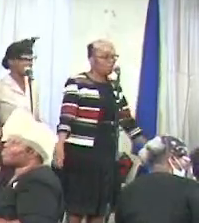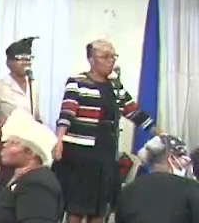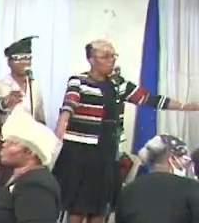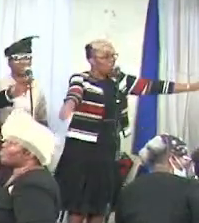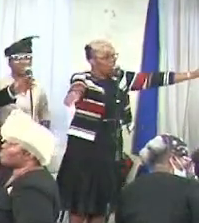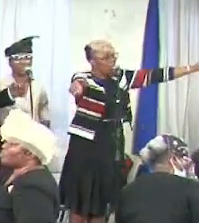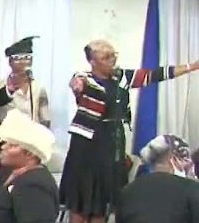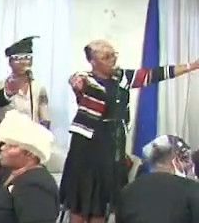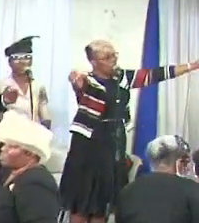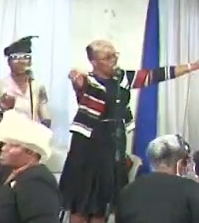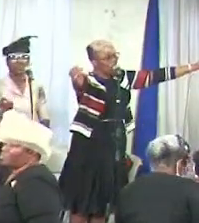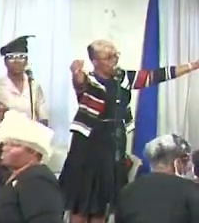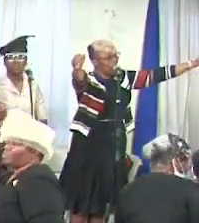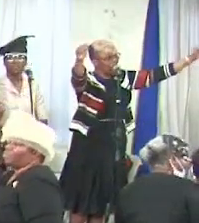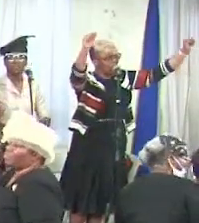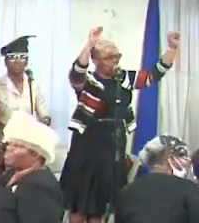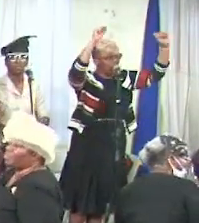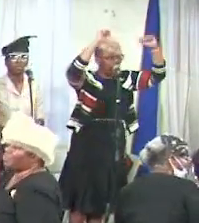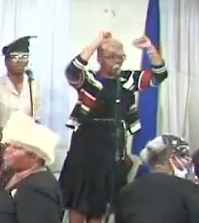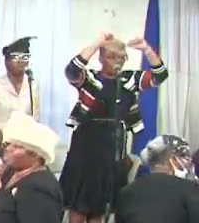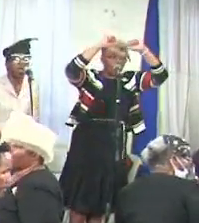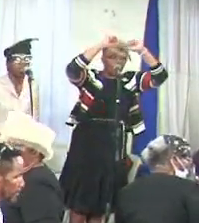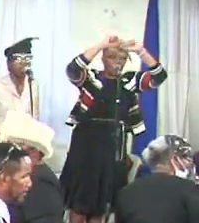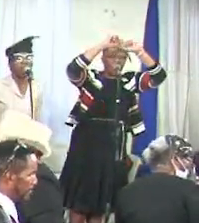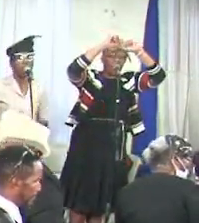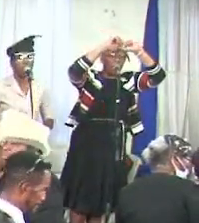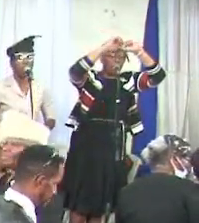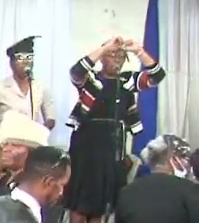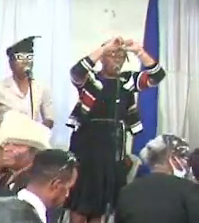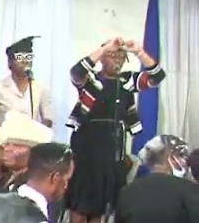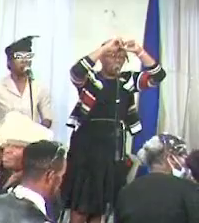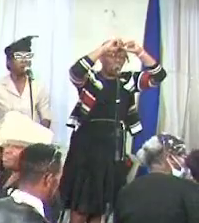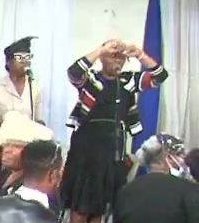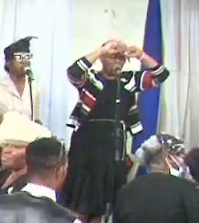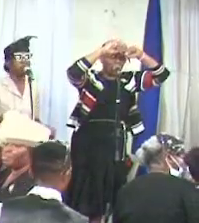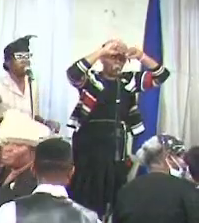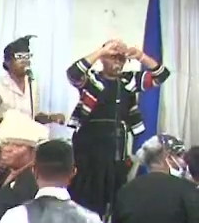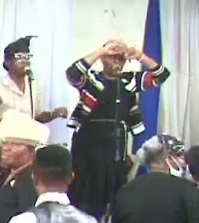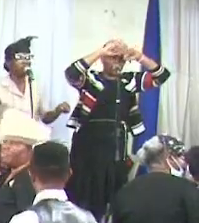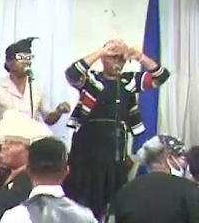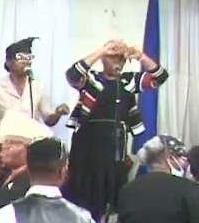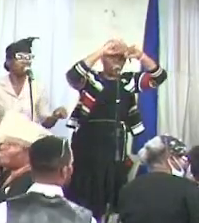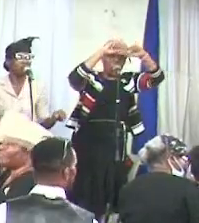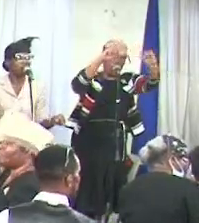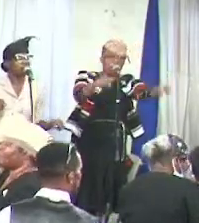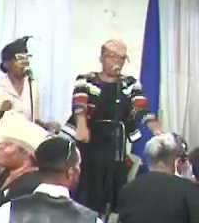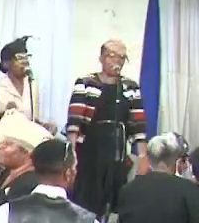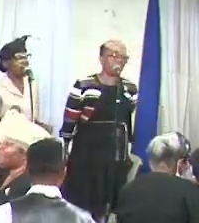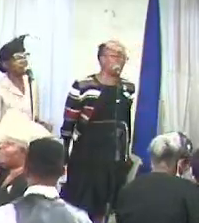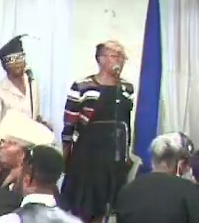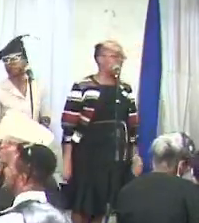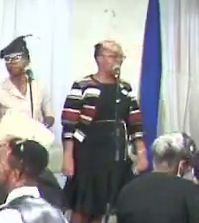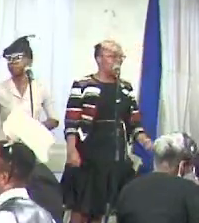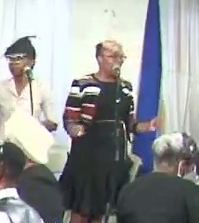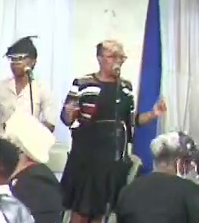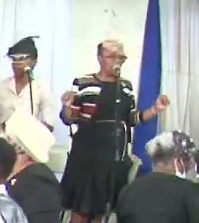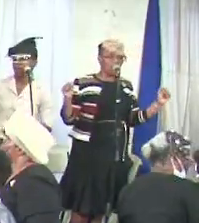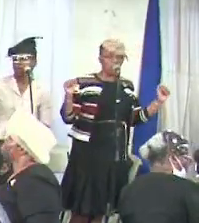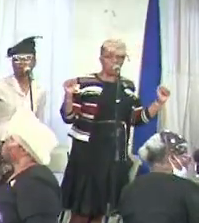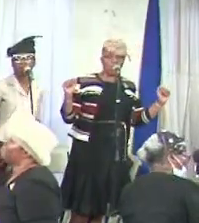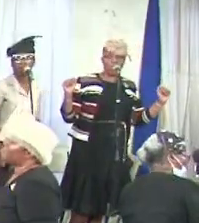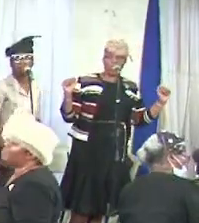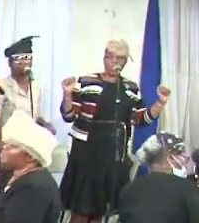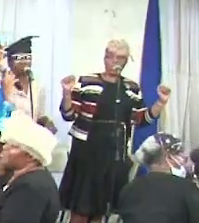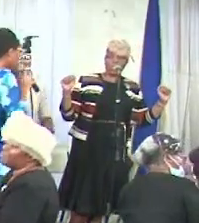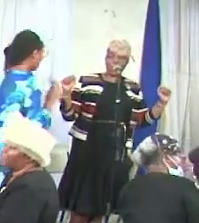understand. As it were in the days of Noah, for the coming of the Son of Man. So when